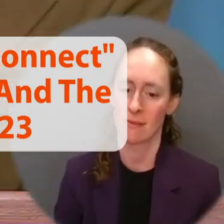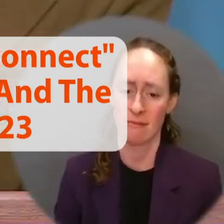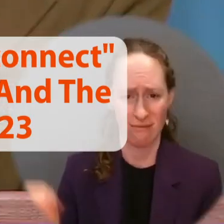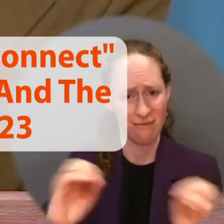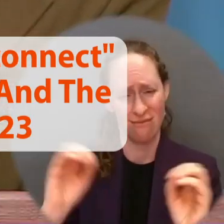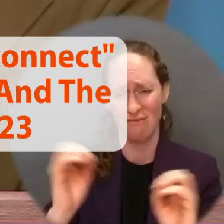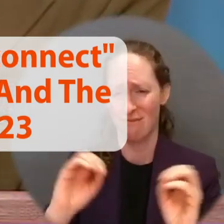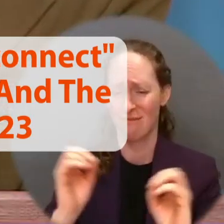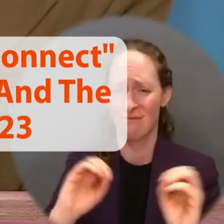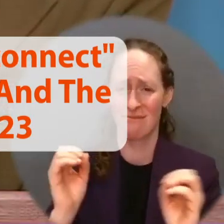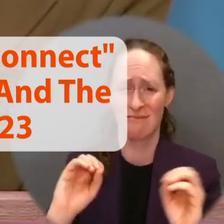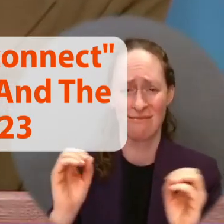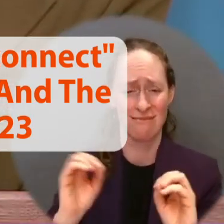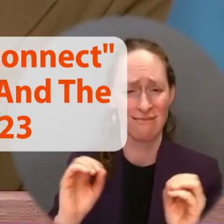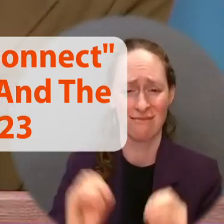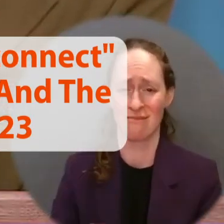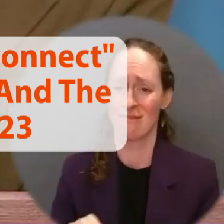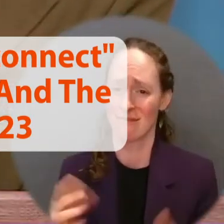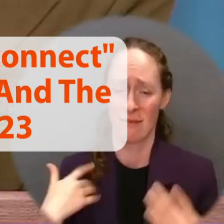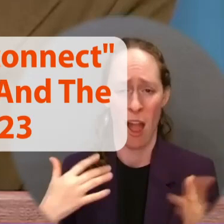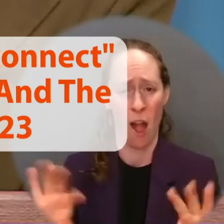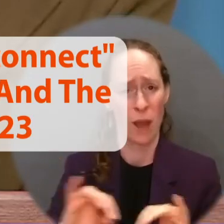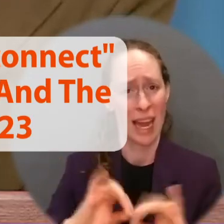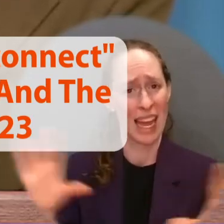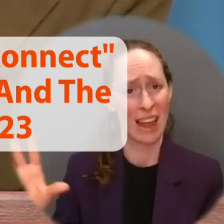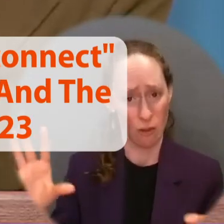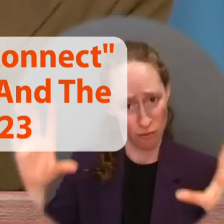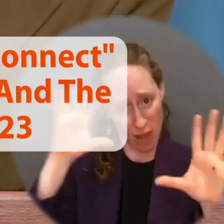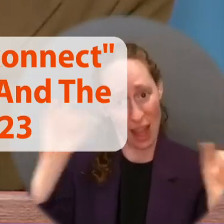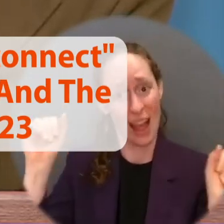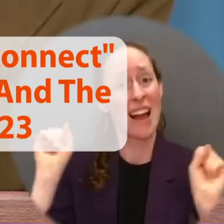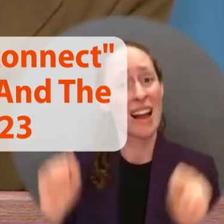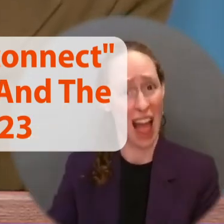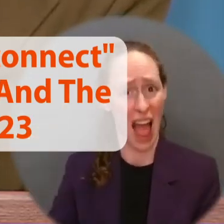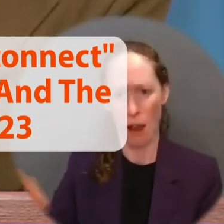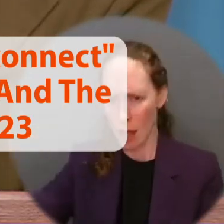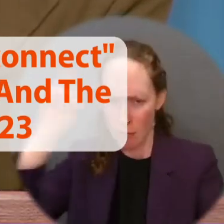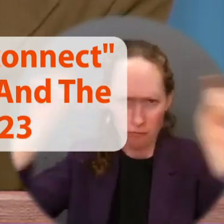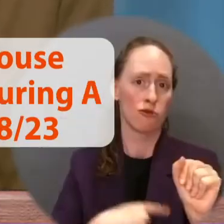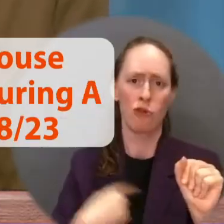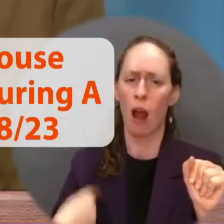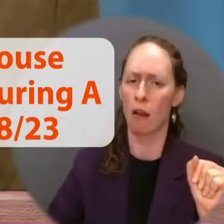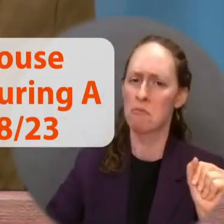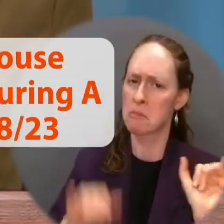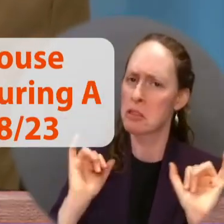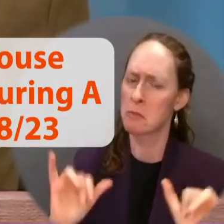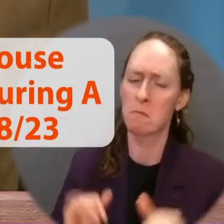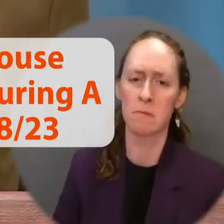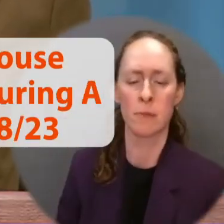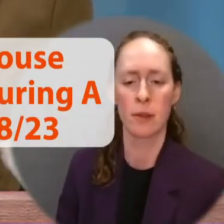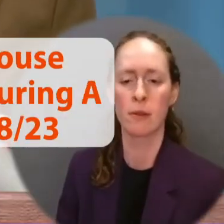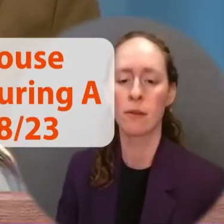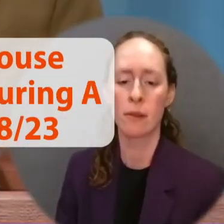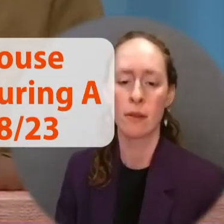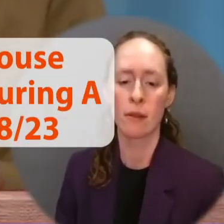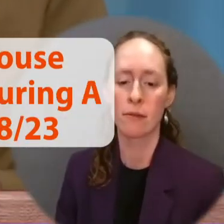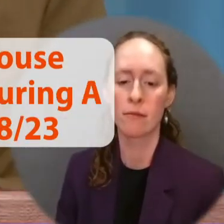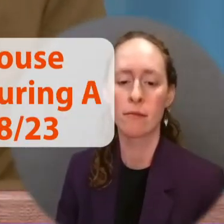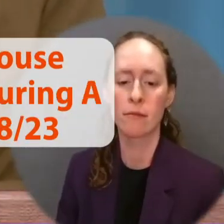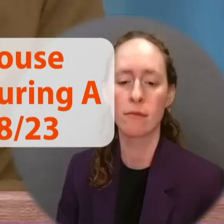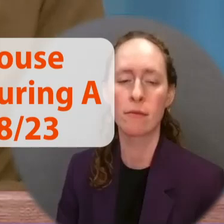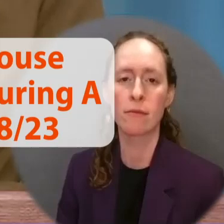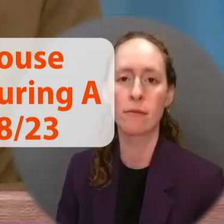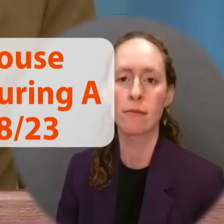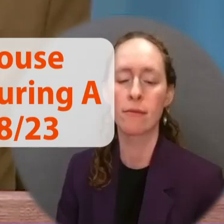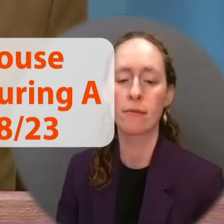There's no disconnect. It is very clear. The president can do multiple things at the same time. Leader McConnell has made it pretty clear that there's little